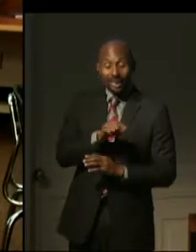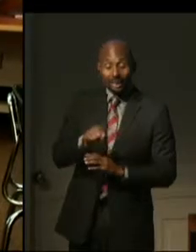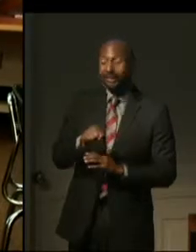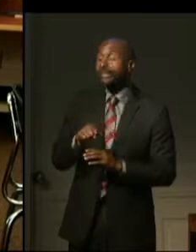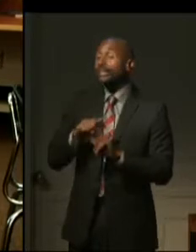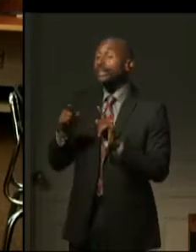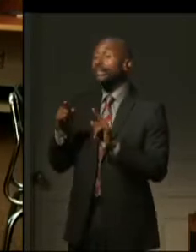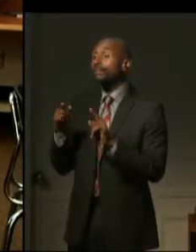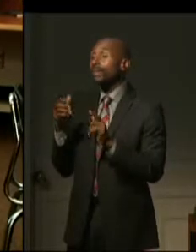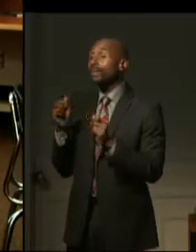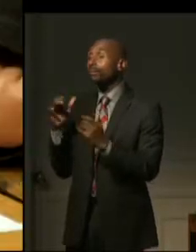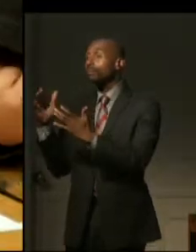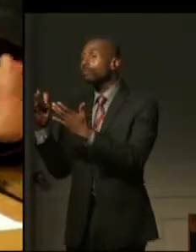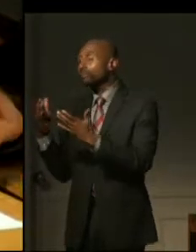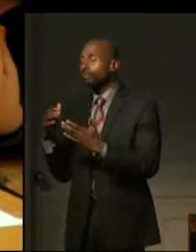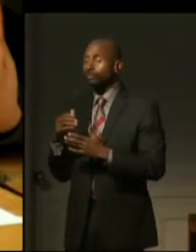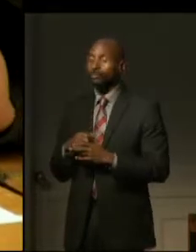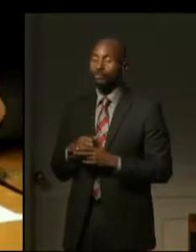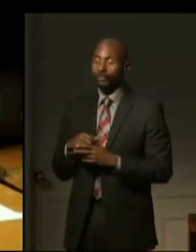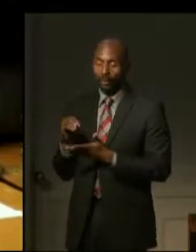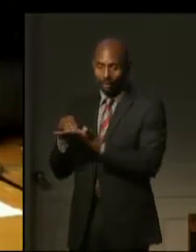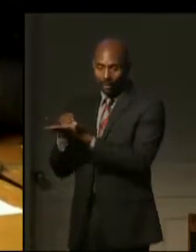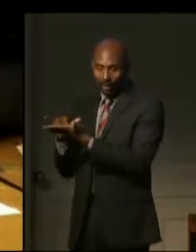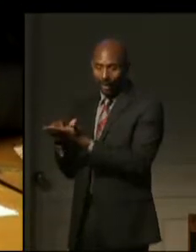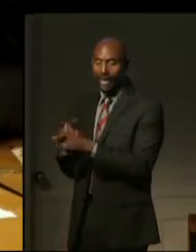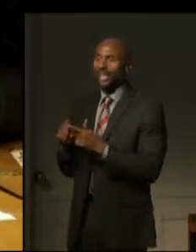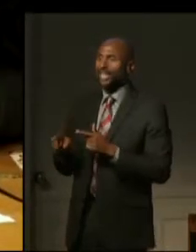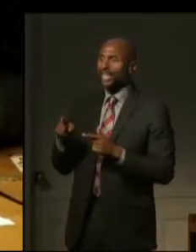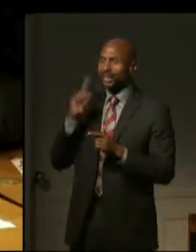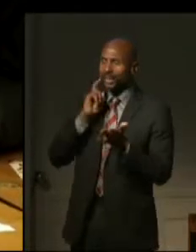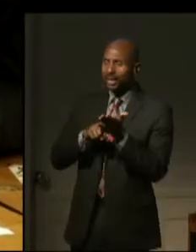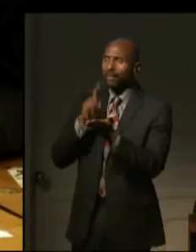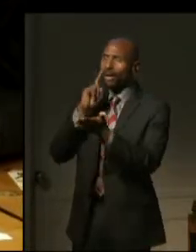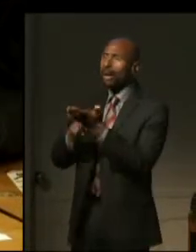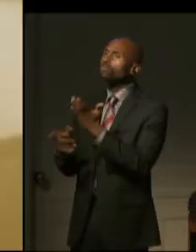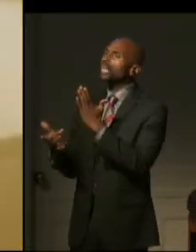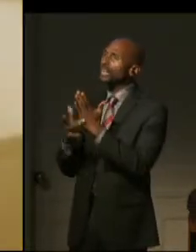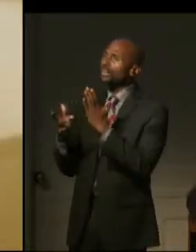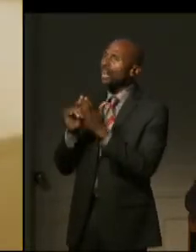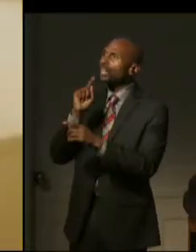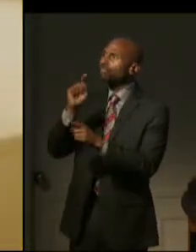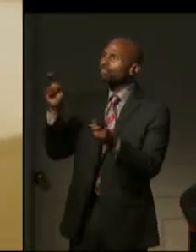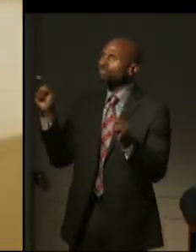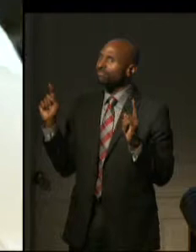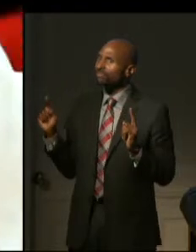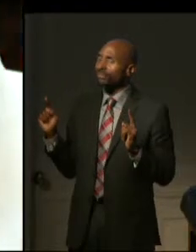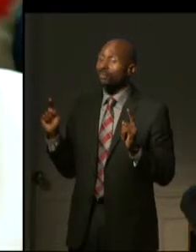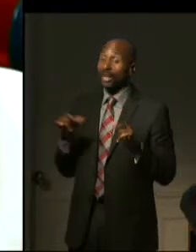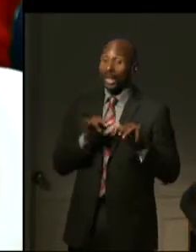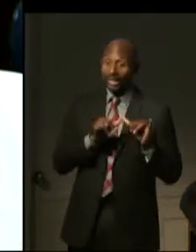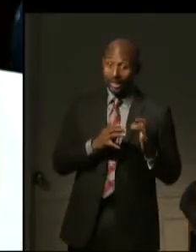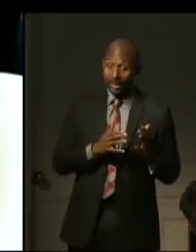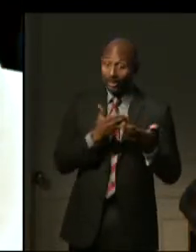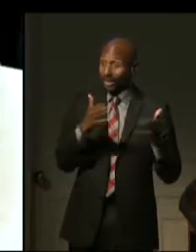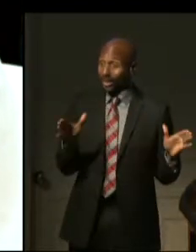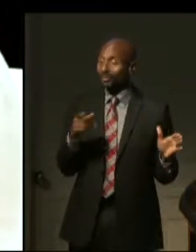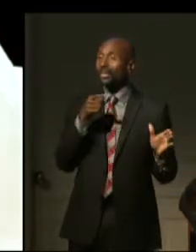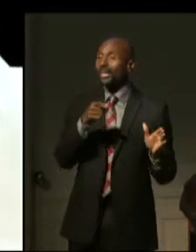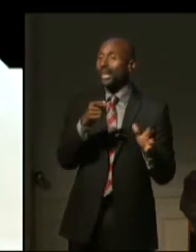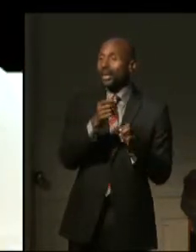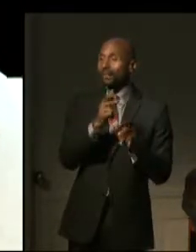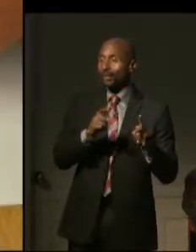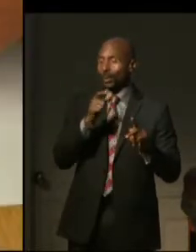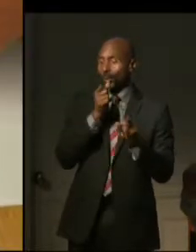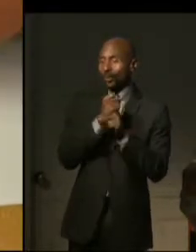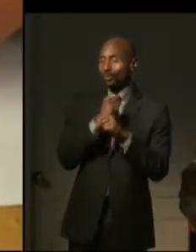be. And they start to discover that technology is everywhere around us and that engineers are people that create technologies. So